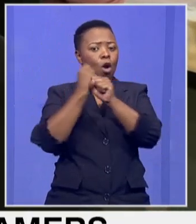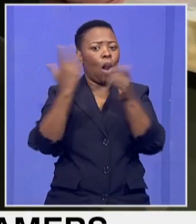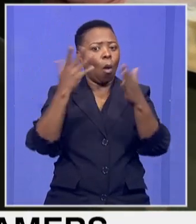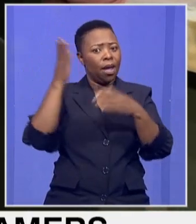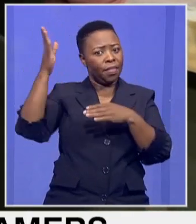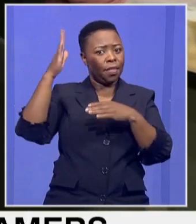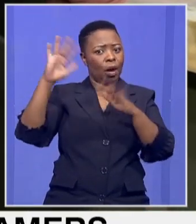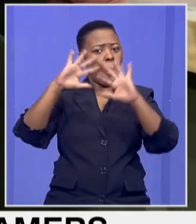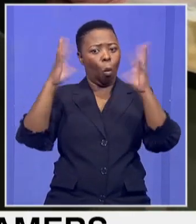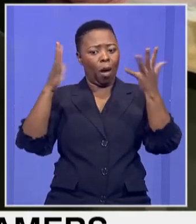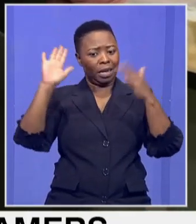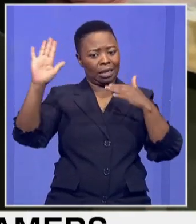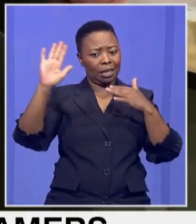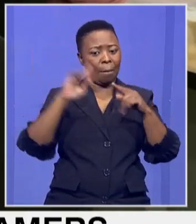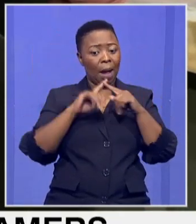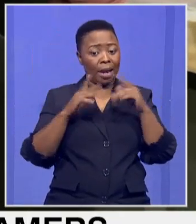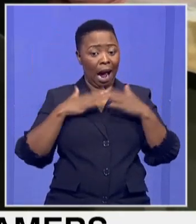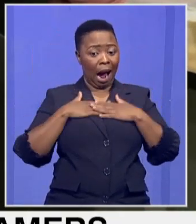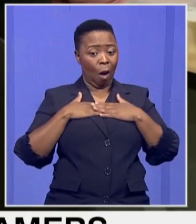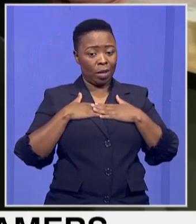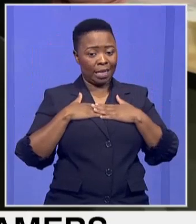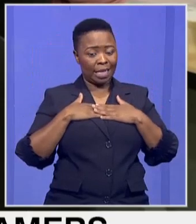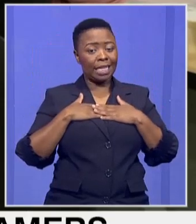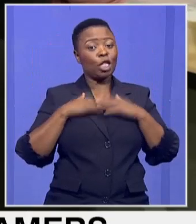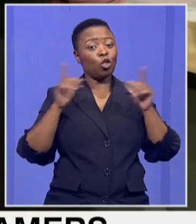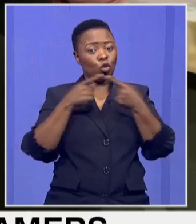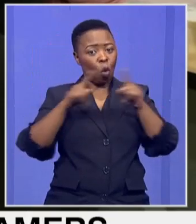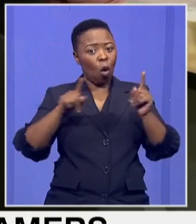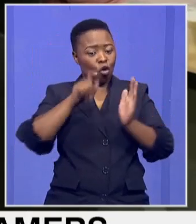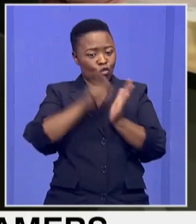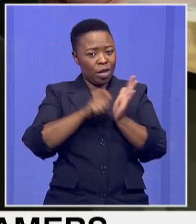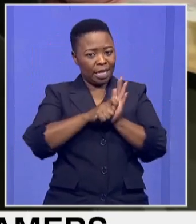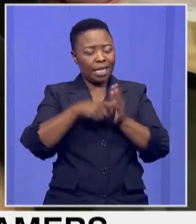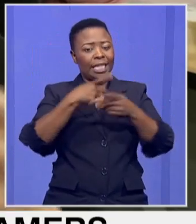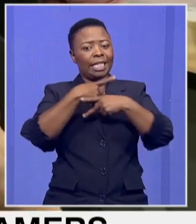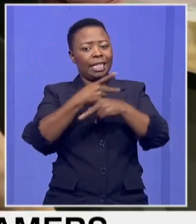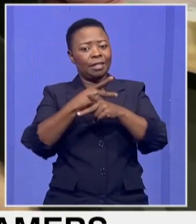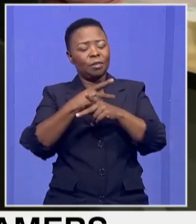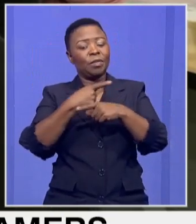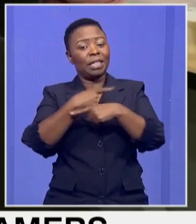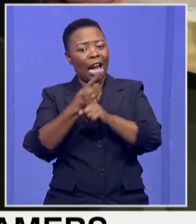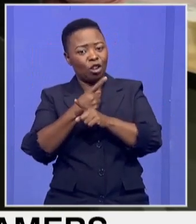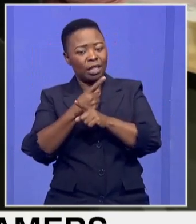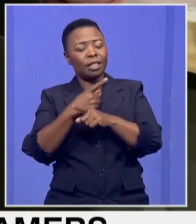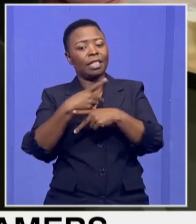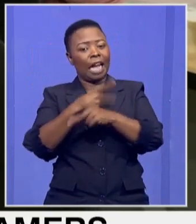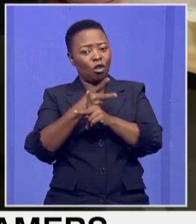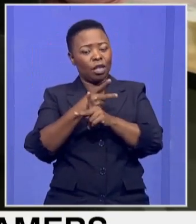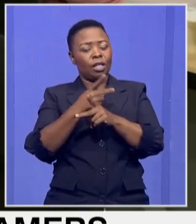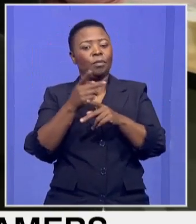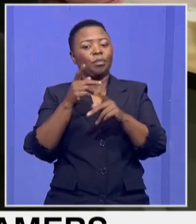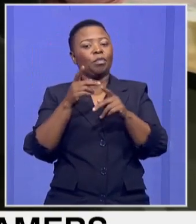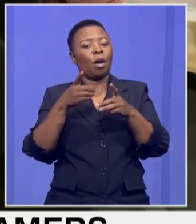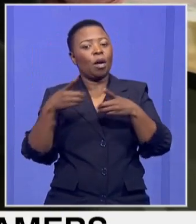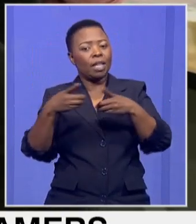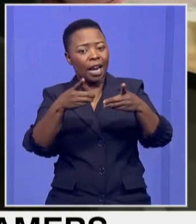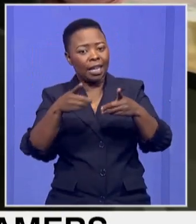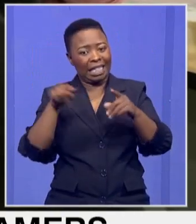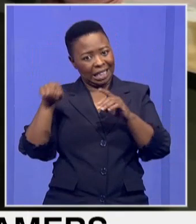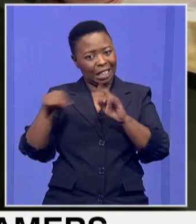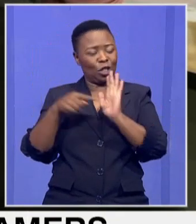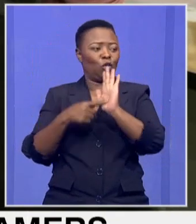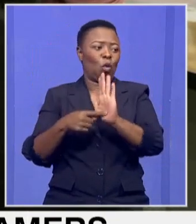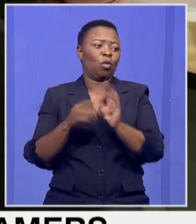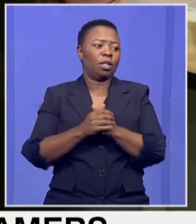that particular film, Our Song, was written, directed, produced, and animated all here on these shores. Tell us